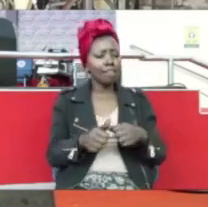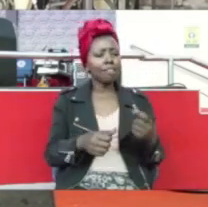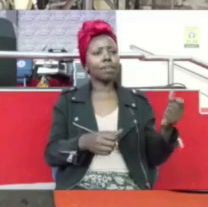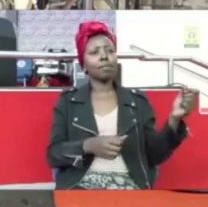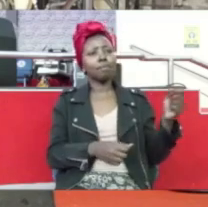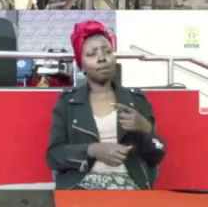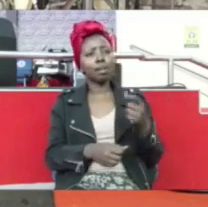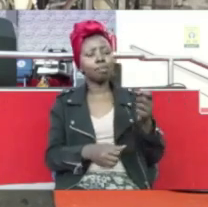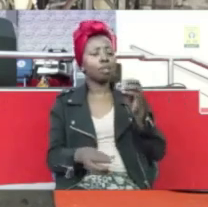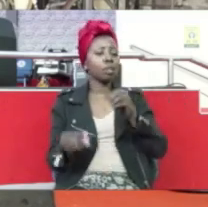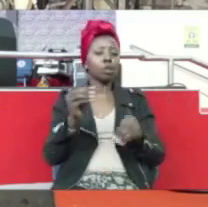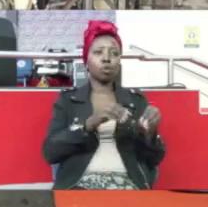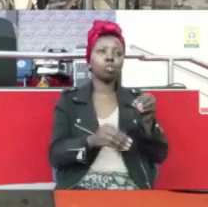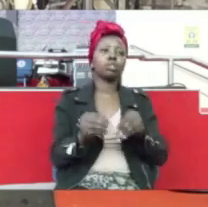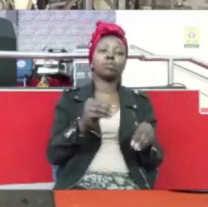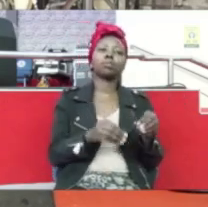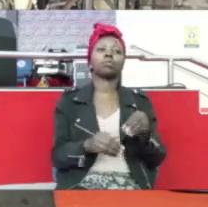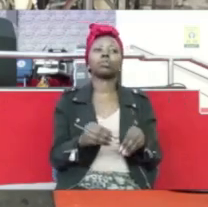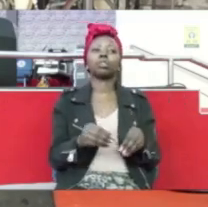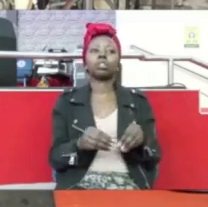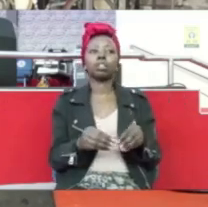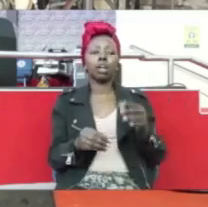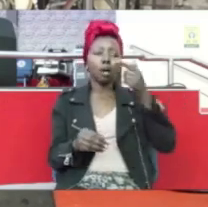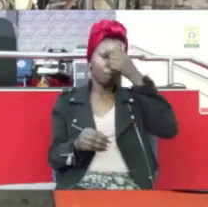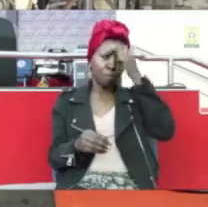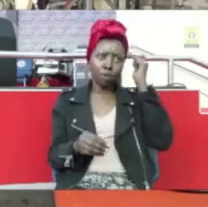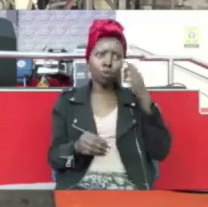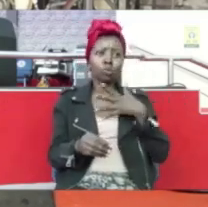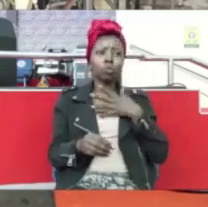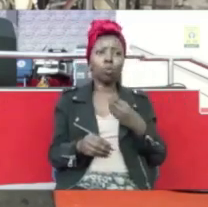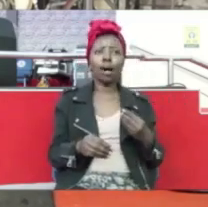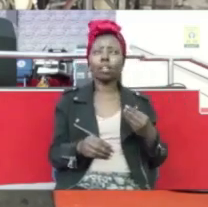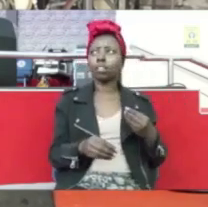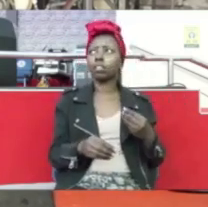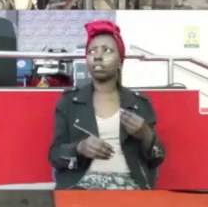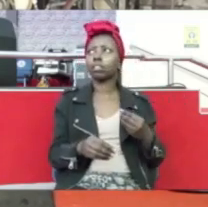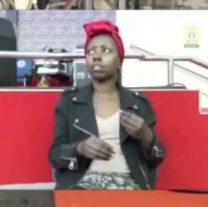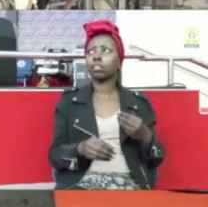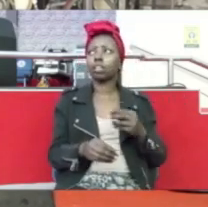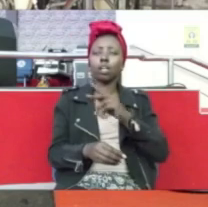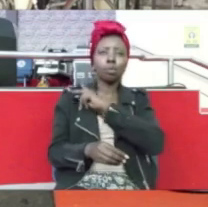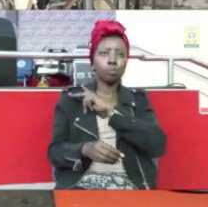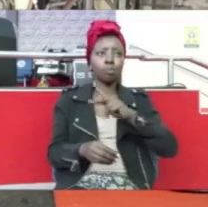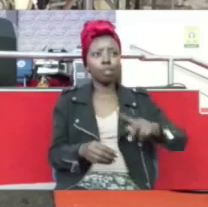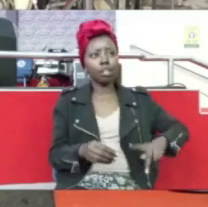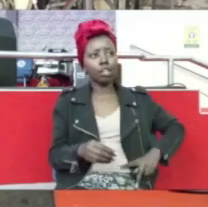giving this amount of money because I want to become a kingdom investor.